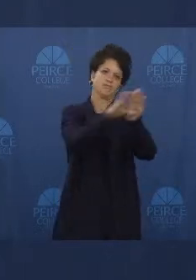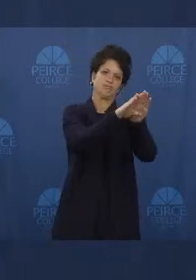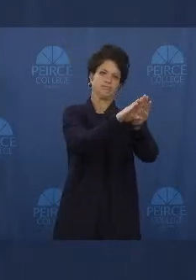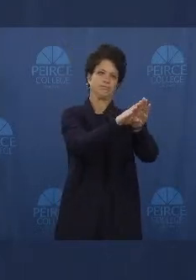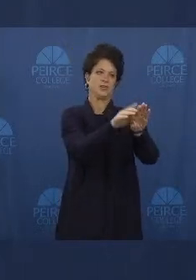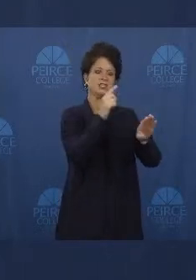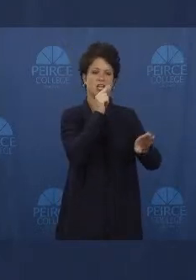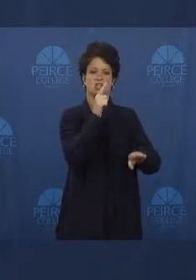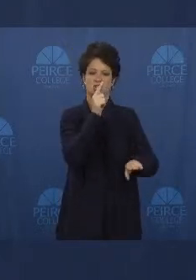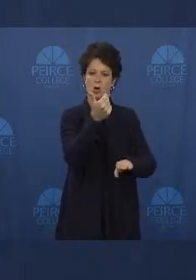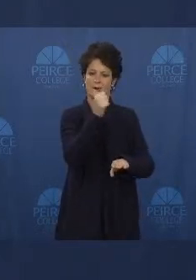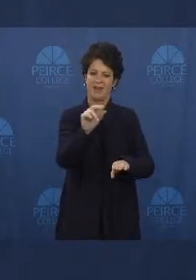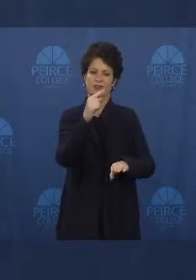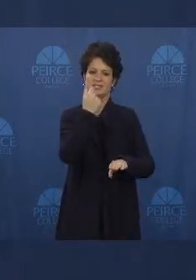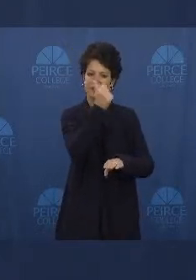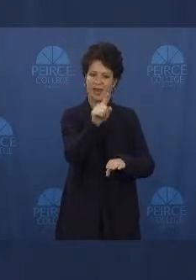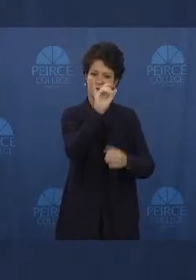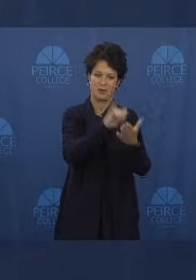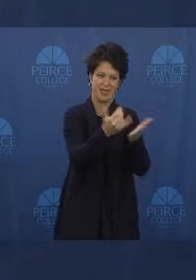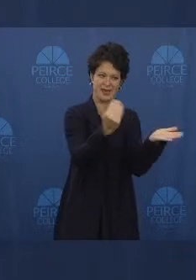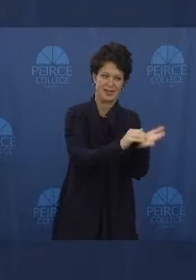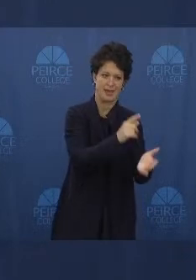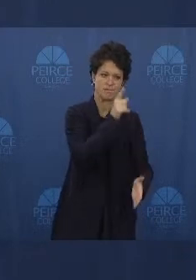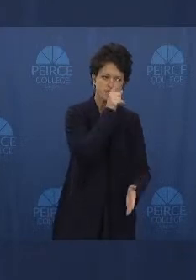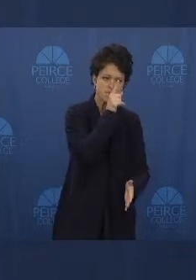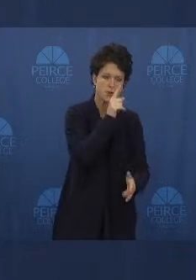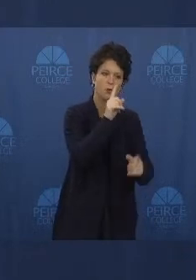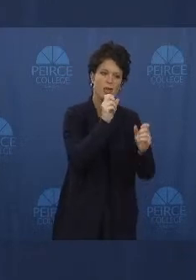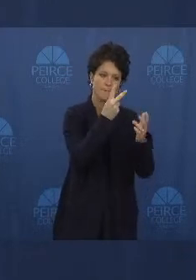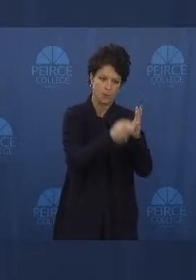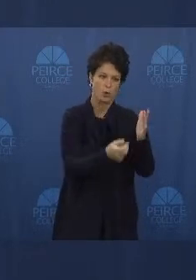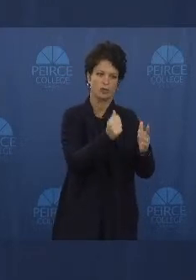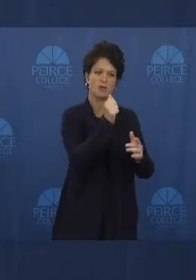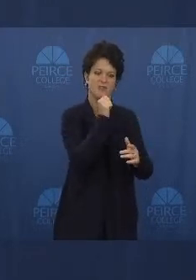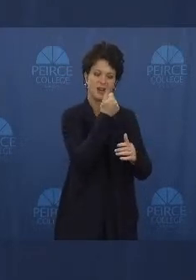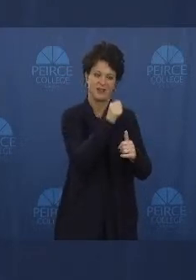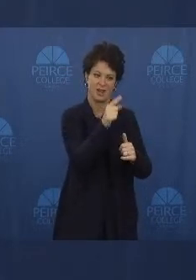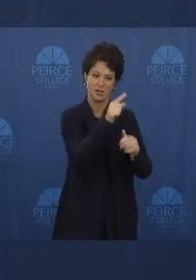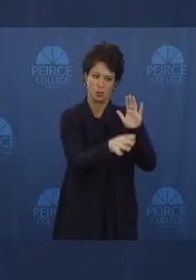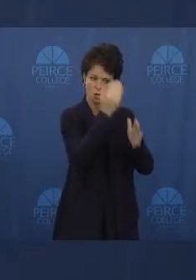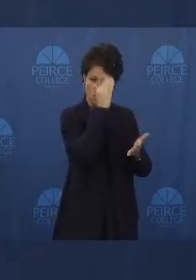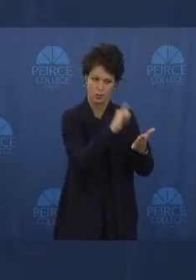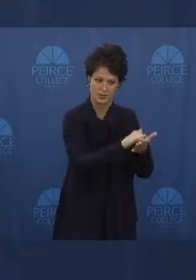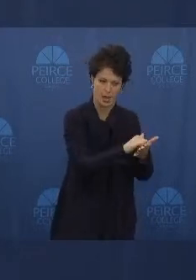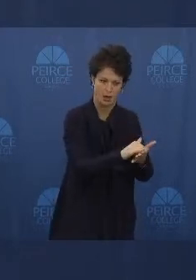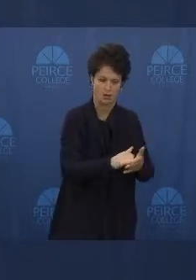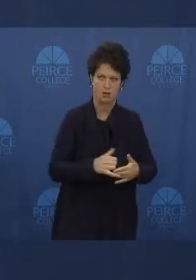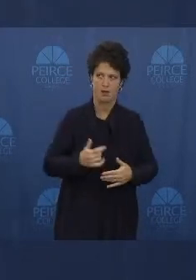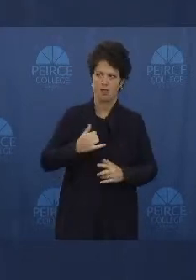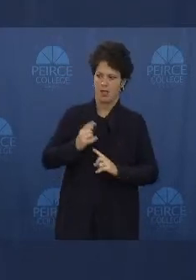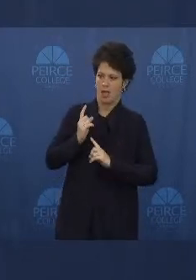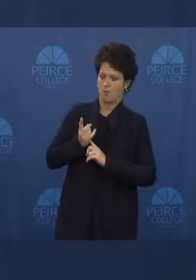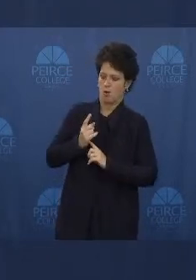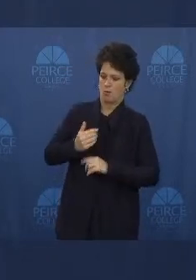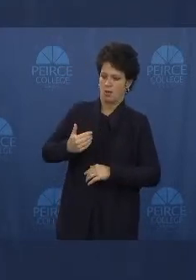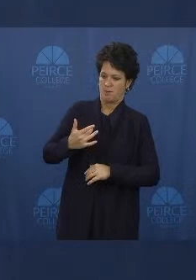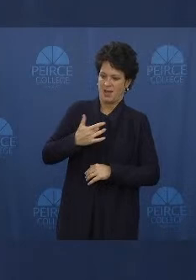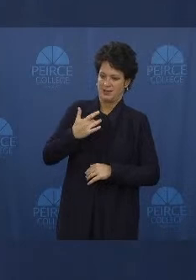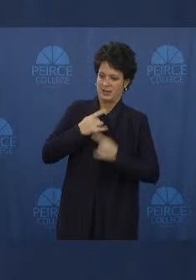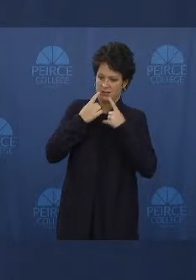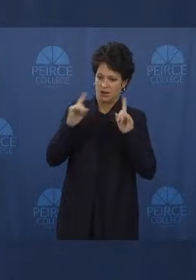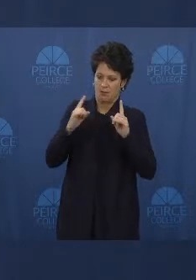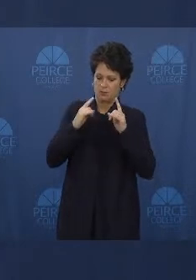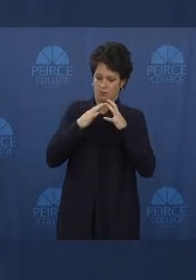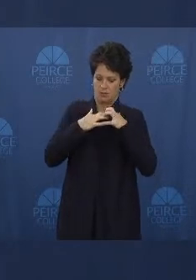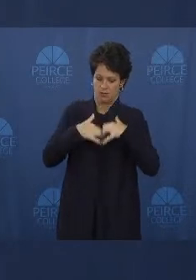said, "Don't ever tell anyone that again. We could both be fired if anyone finds out." At that moment, my sense of accomplishment